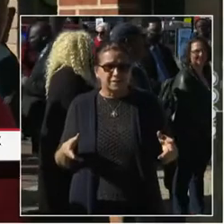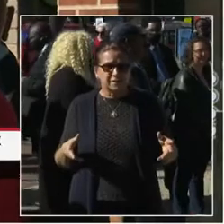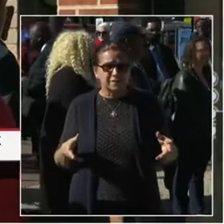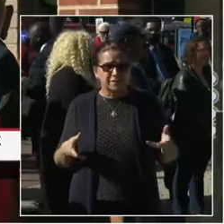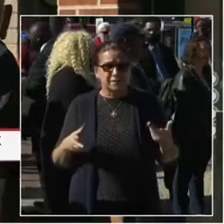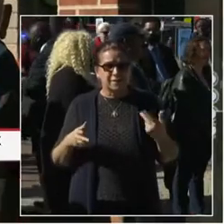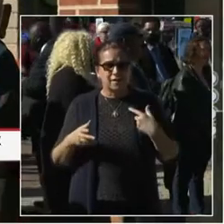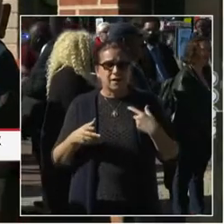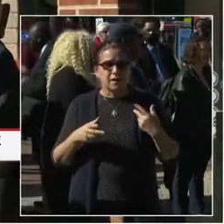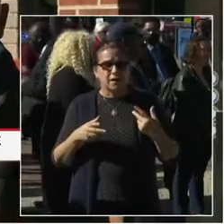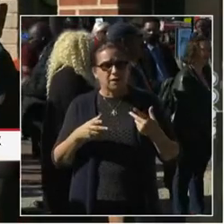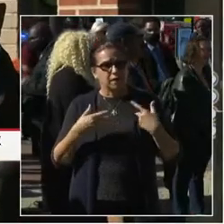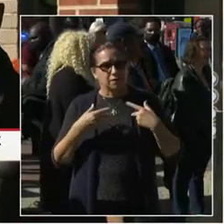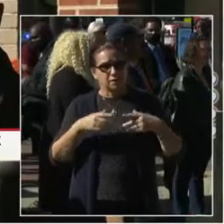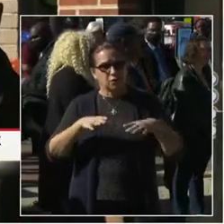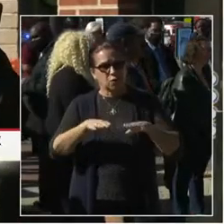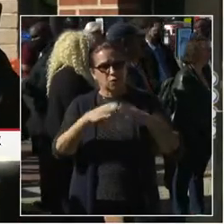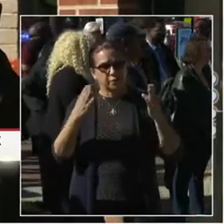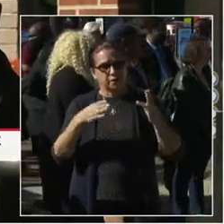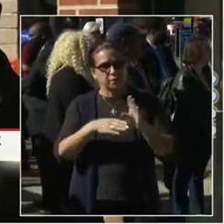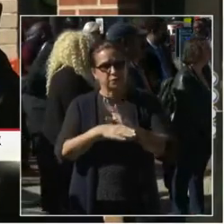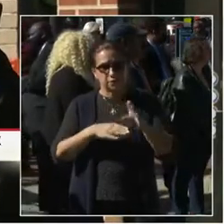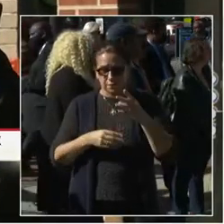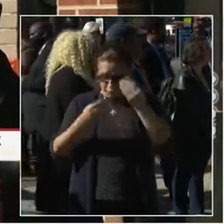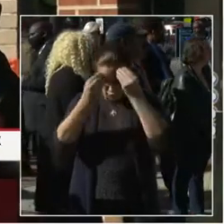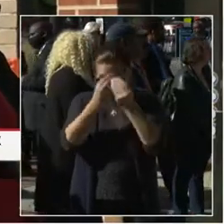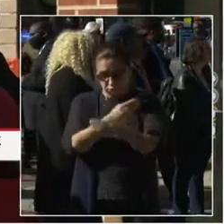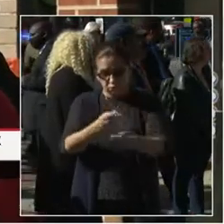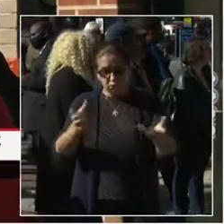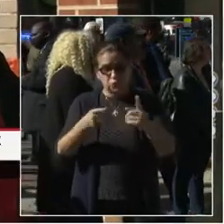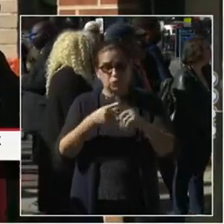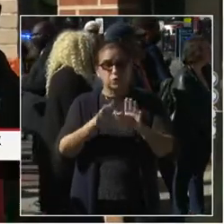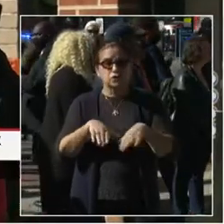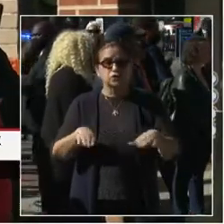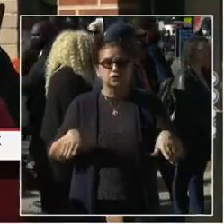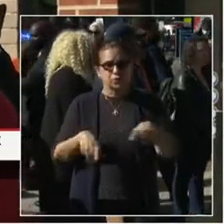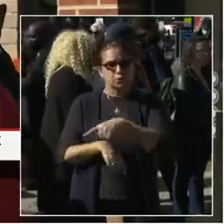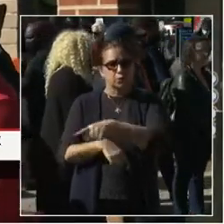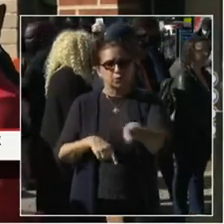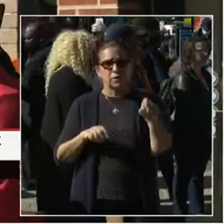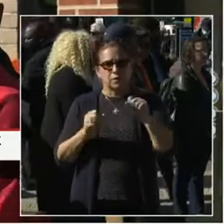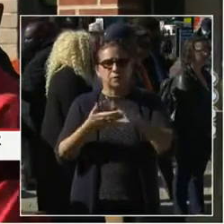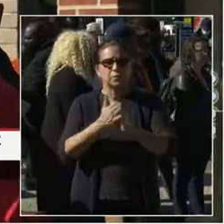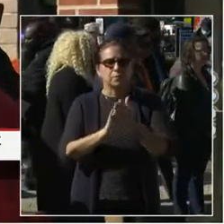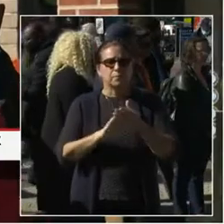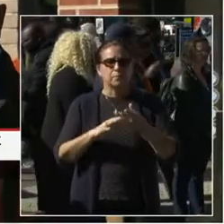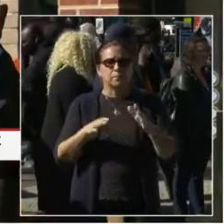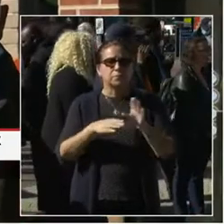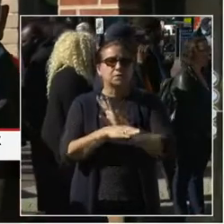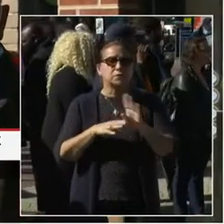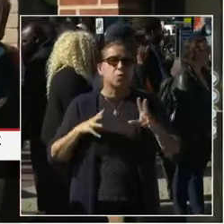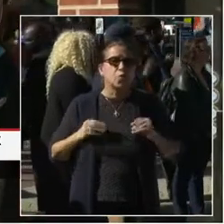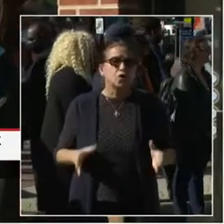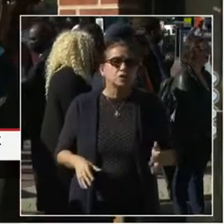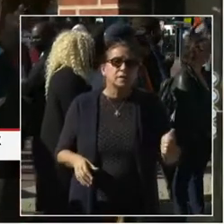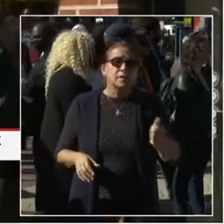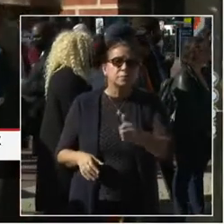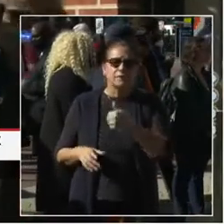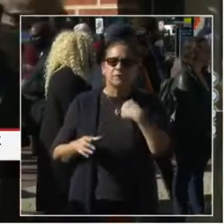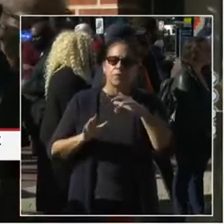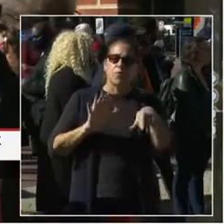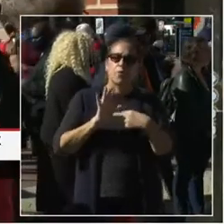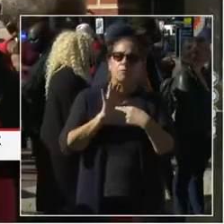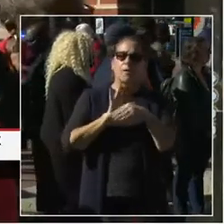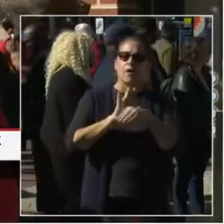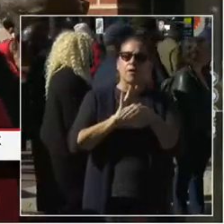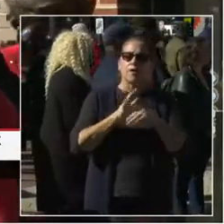light on all the positive things that African Americans are doing within our community. We so often hear the negative things, and it's really